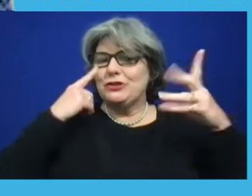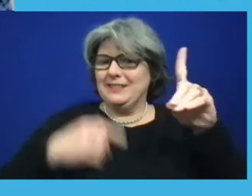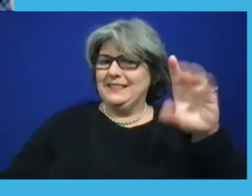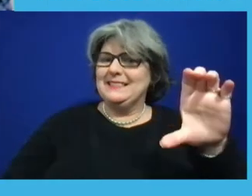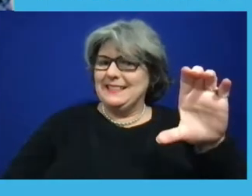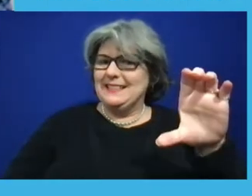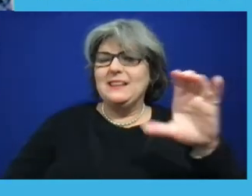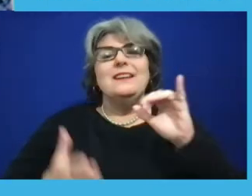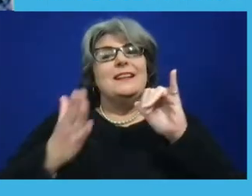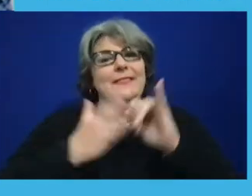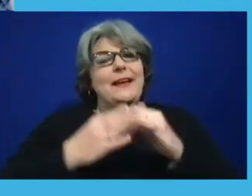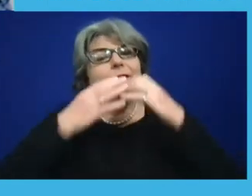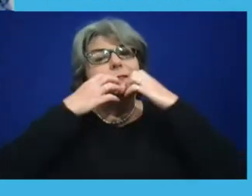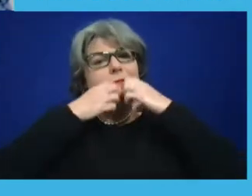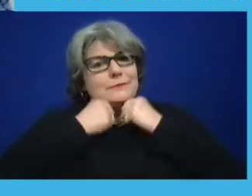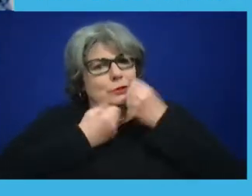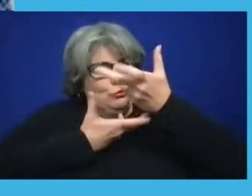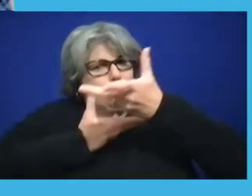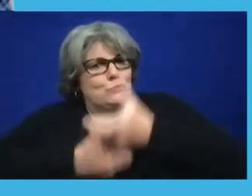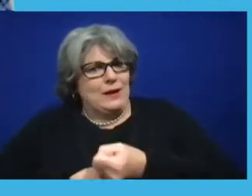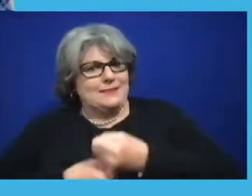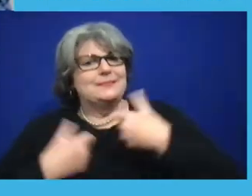in high office.